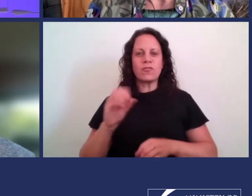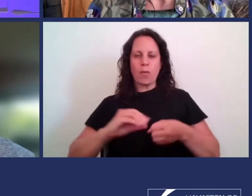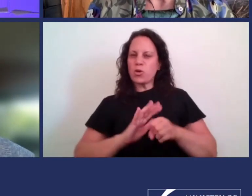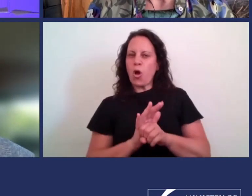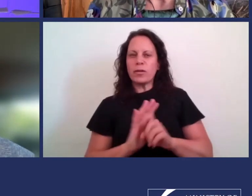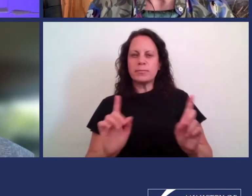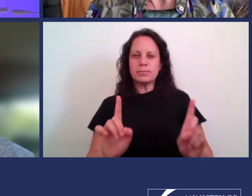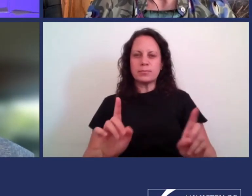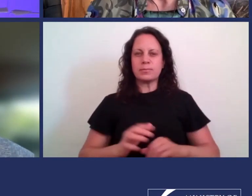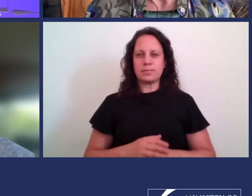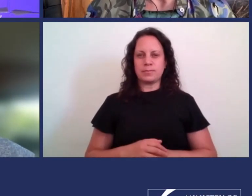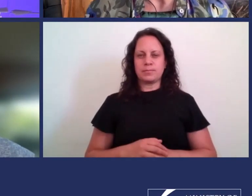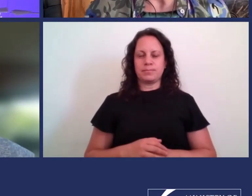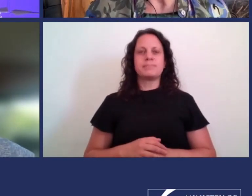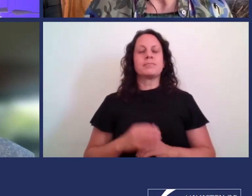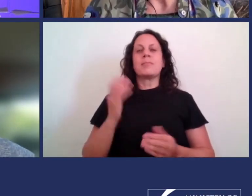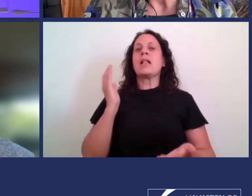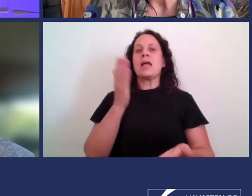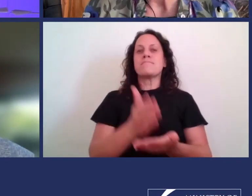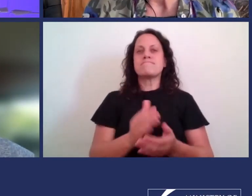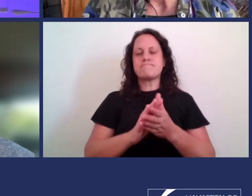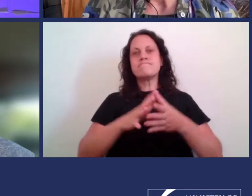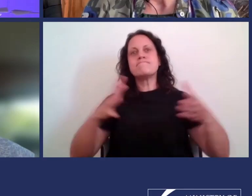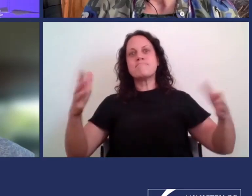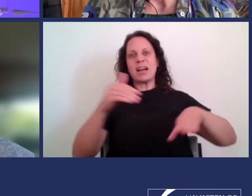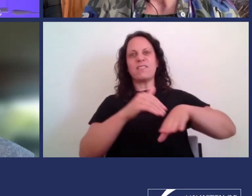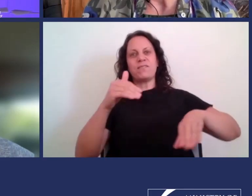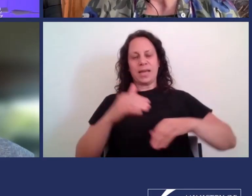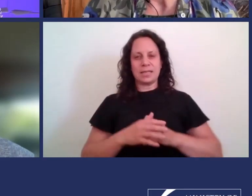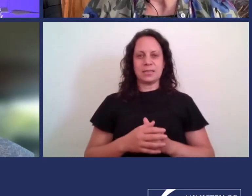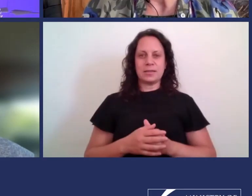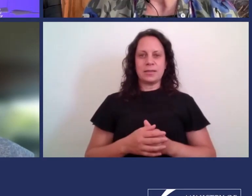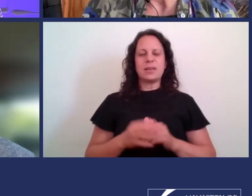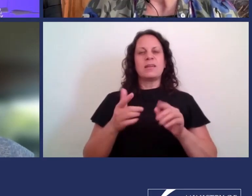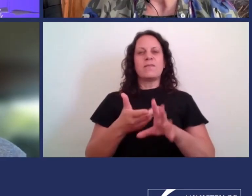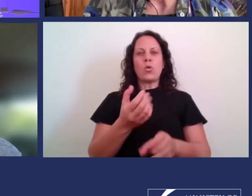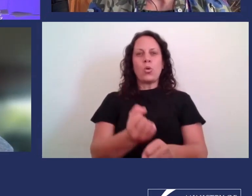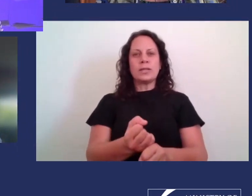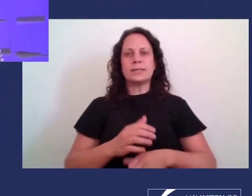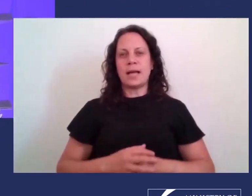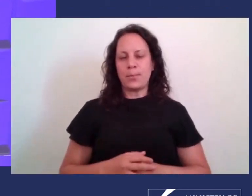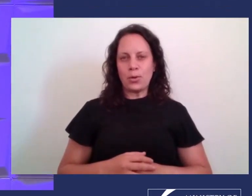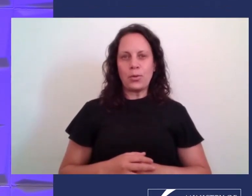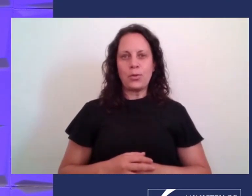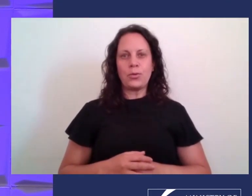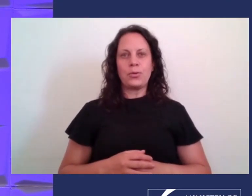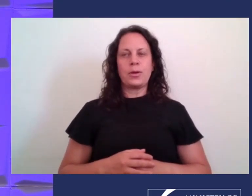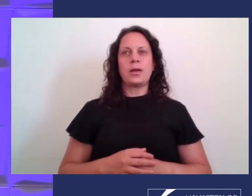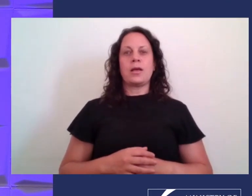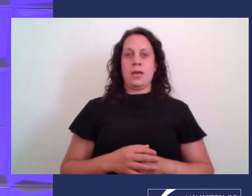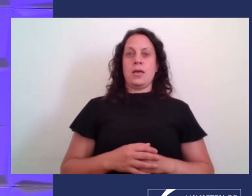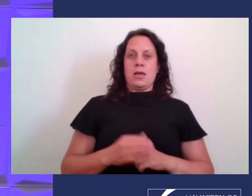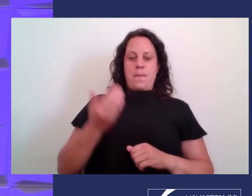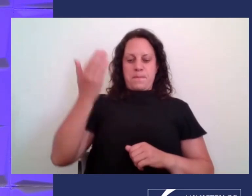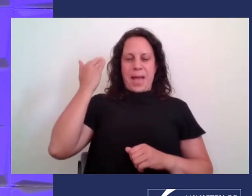Jin? It is significant. So in the, let's take the Auckland August Delta